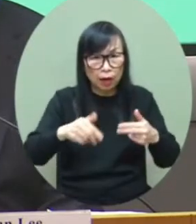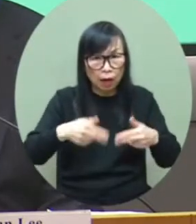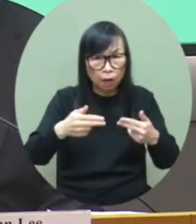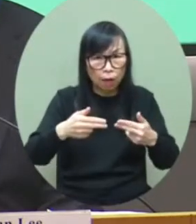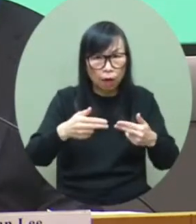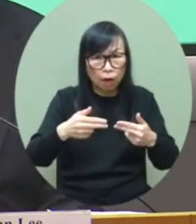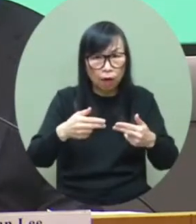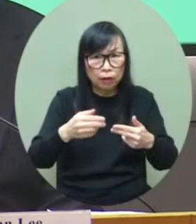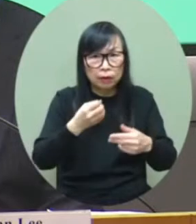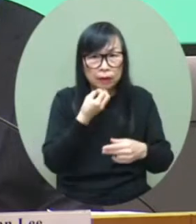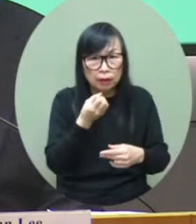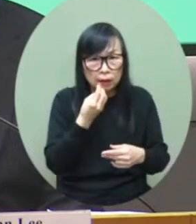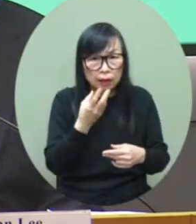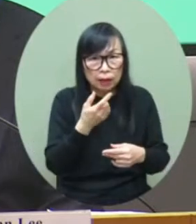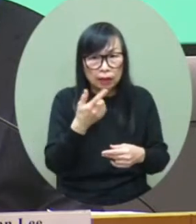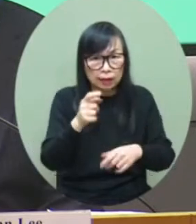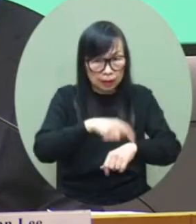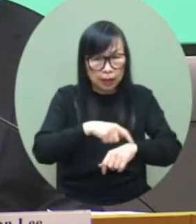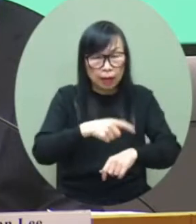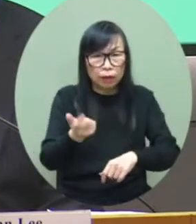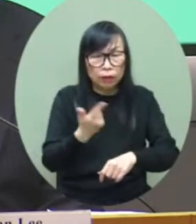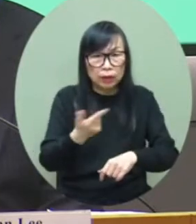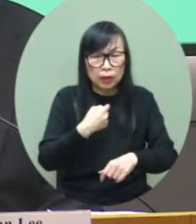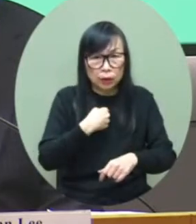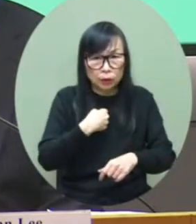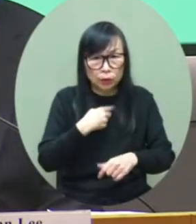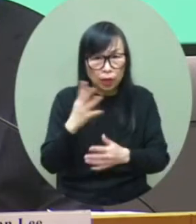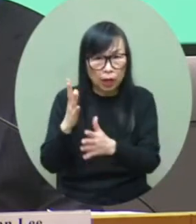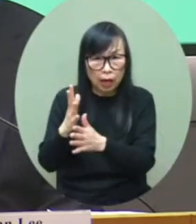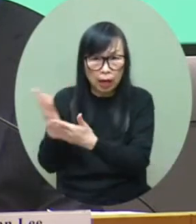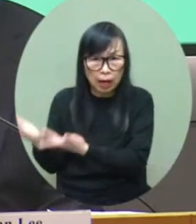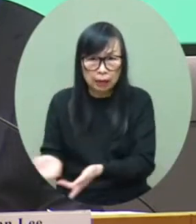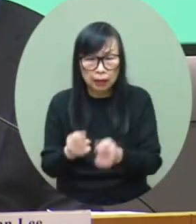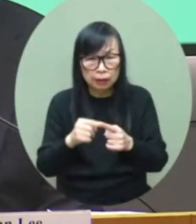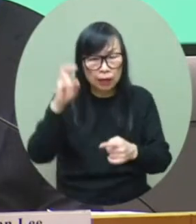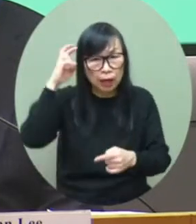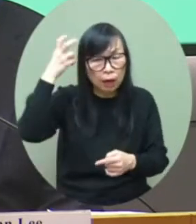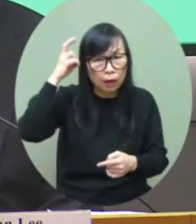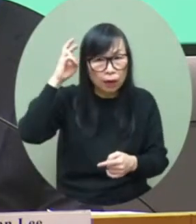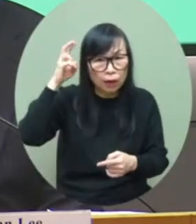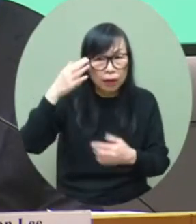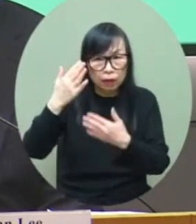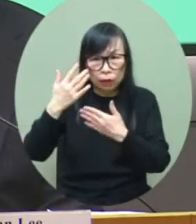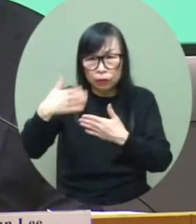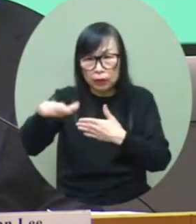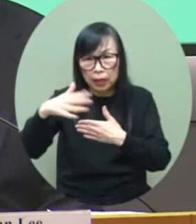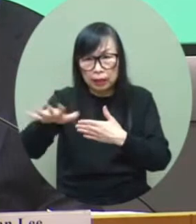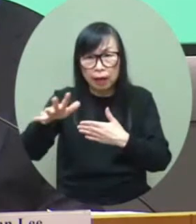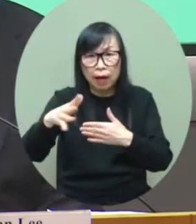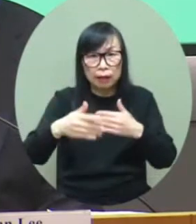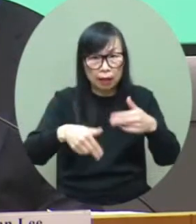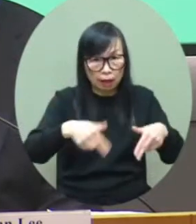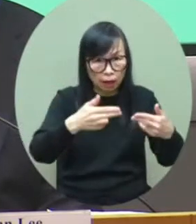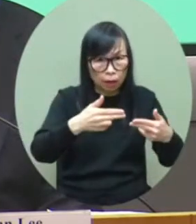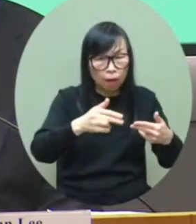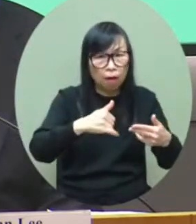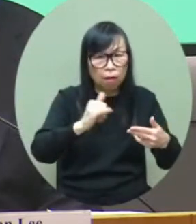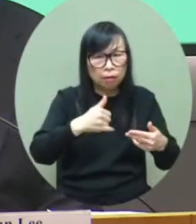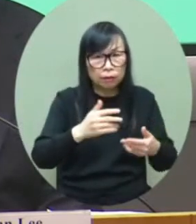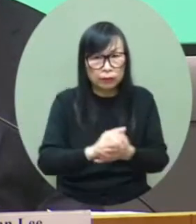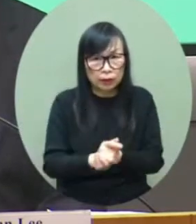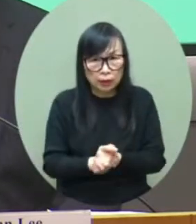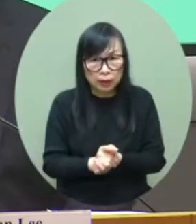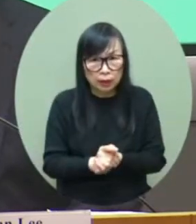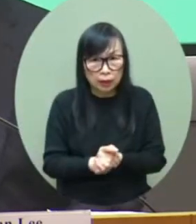the traveling time. If you make use of the Luowu BCP, I would suggest that you allow more time. Or you could also consider using